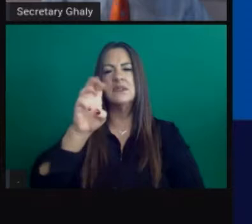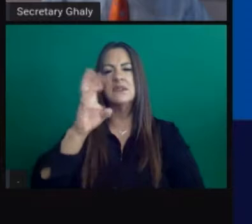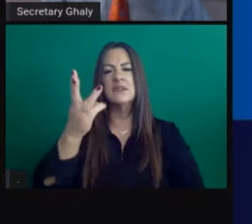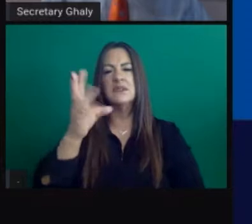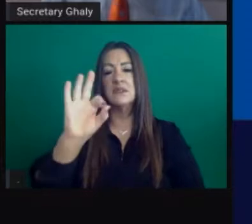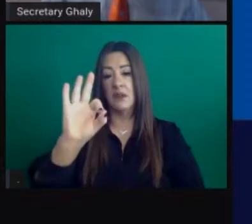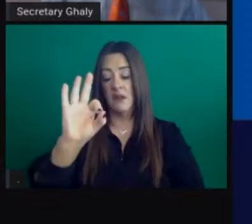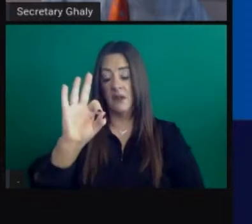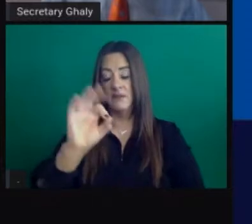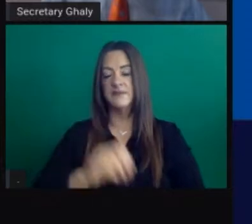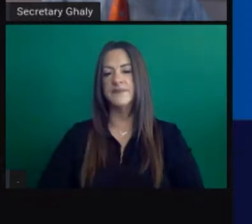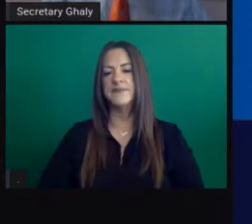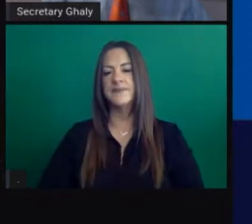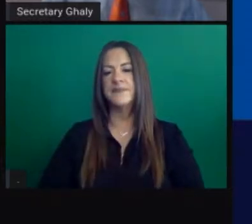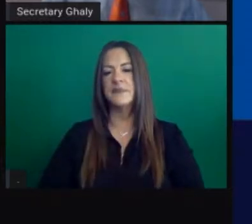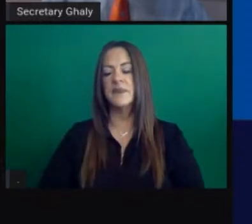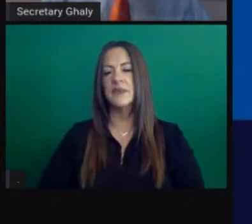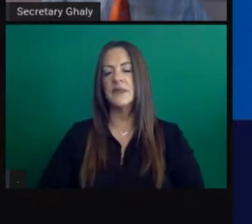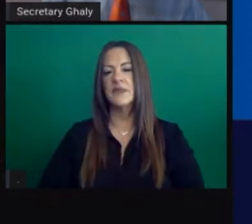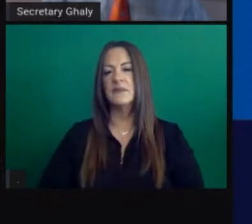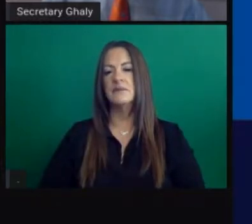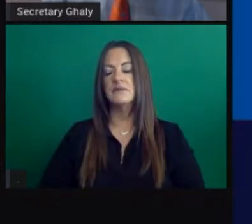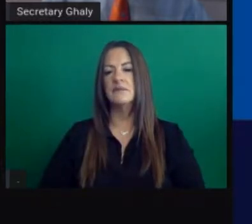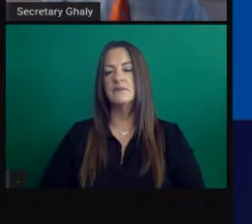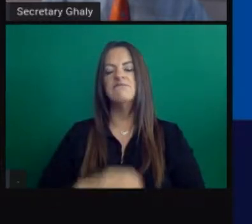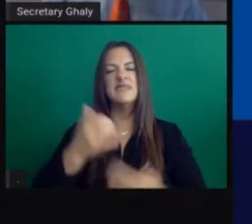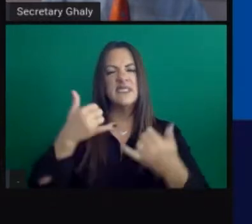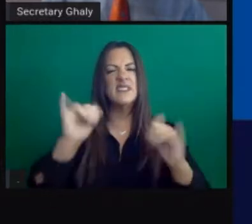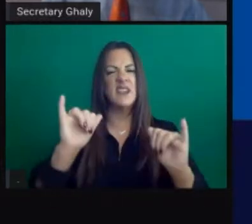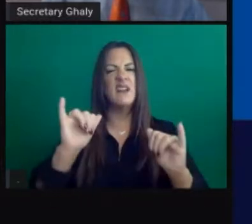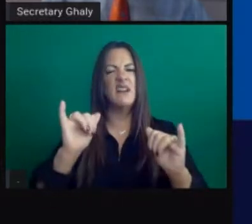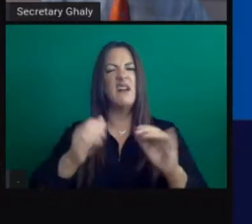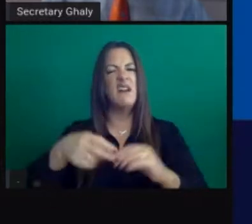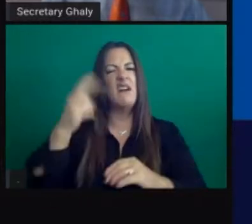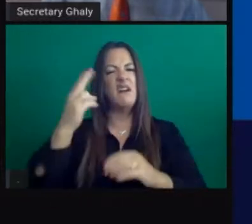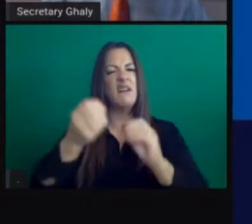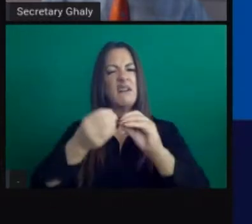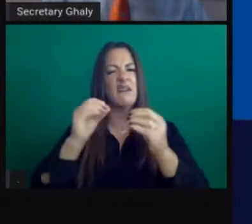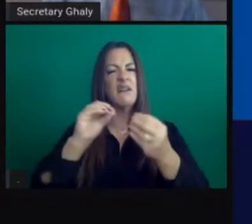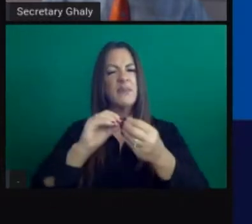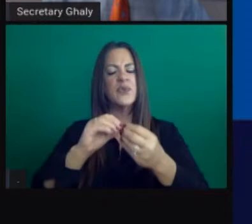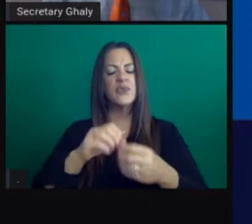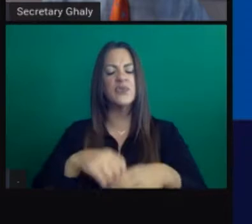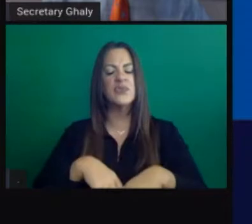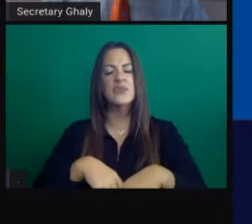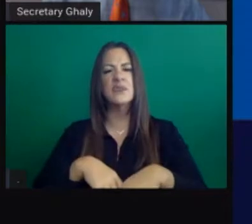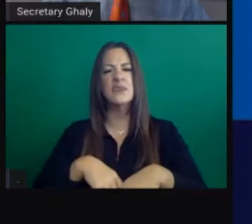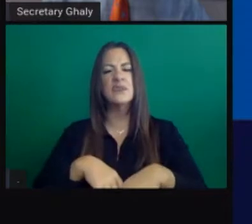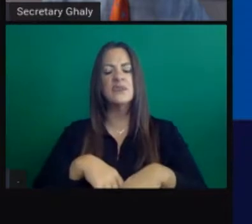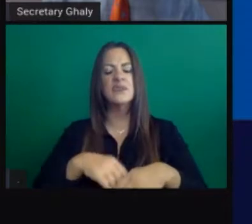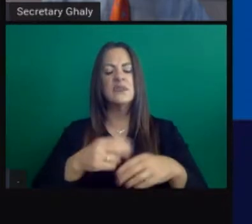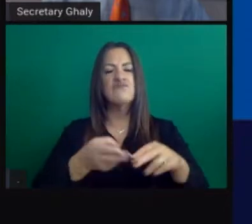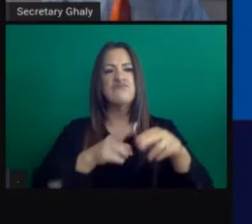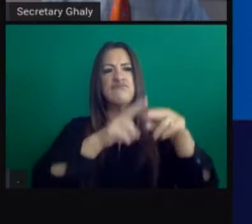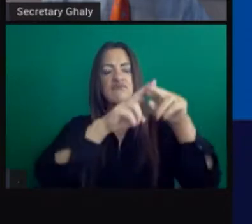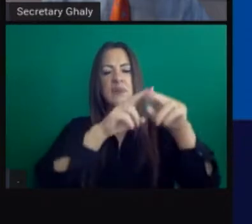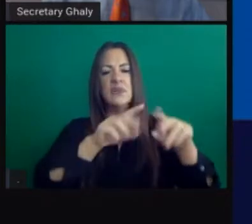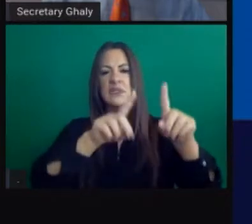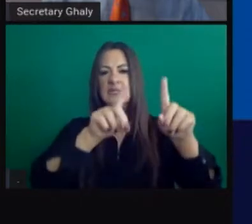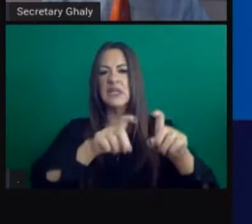35,669. This is in the face of still pretty high number of tests, increasing number of tests,